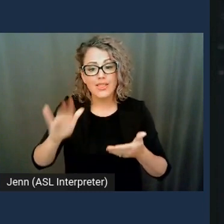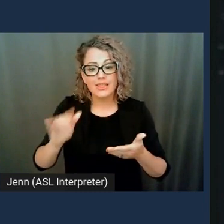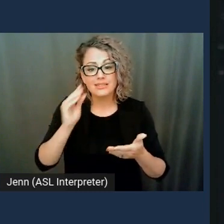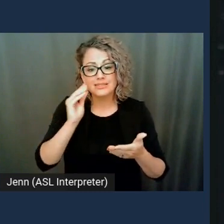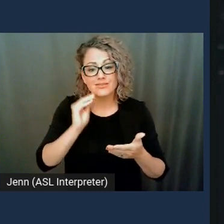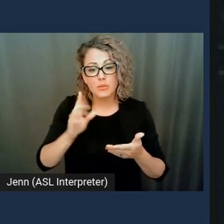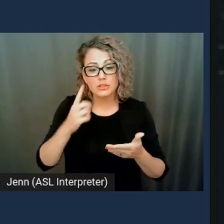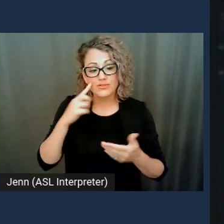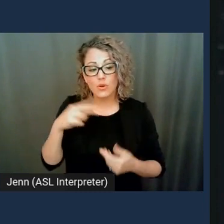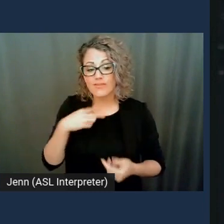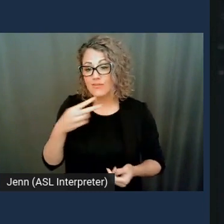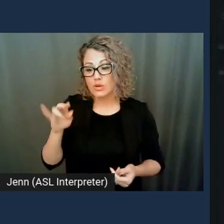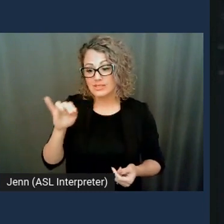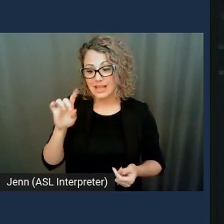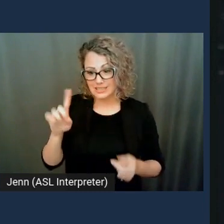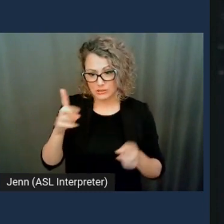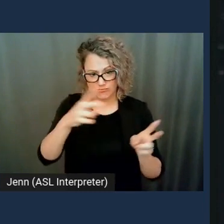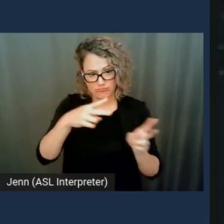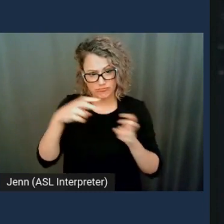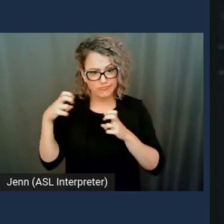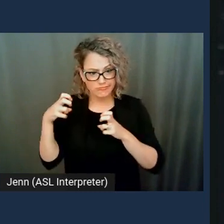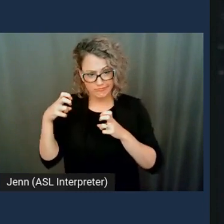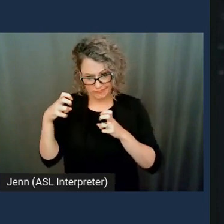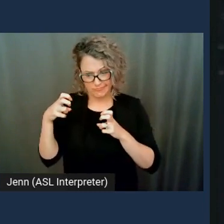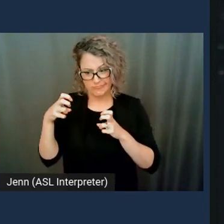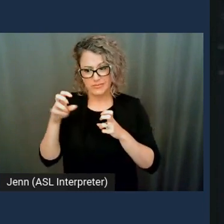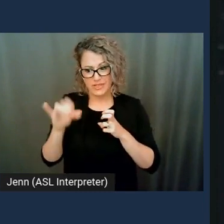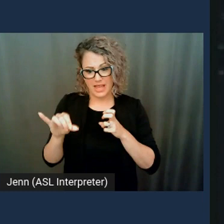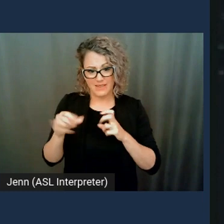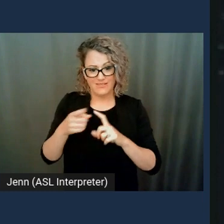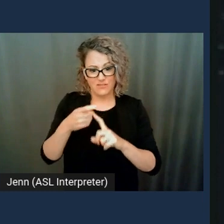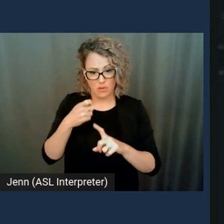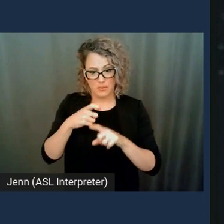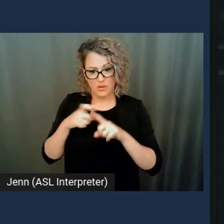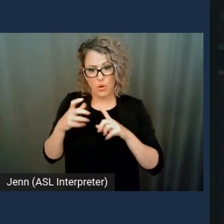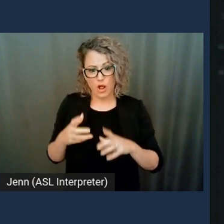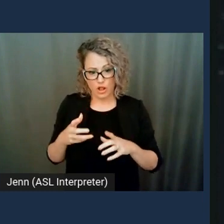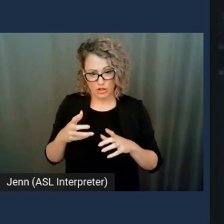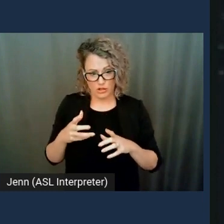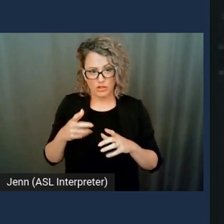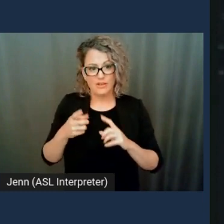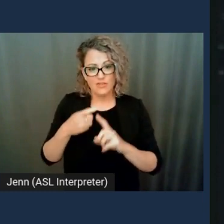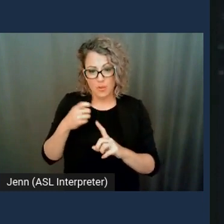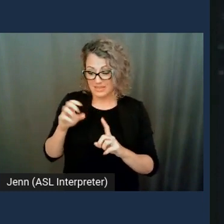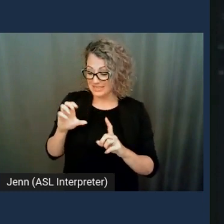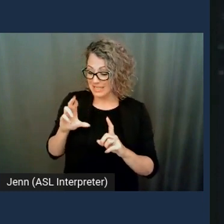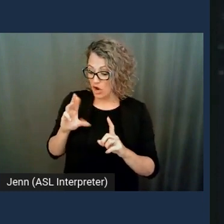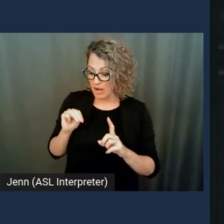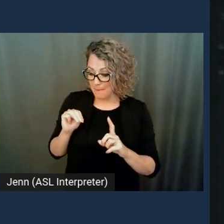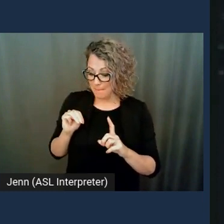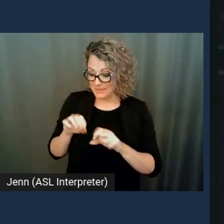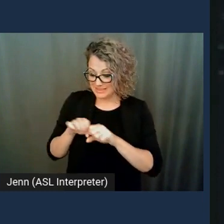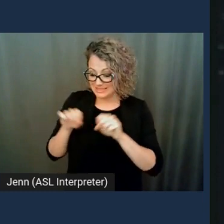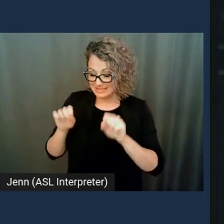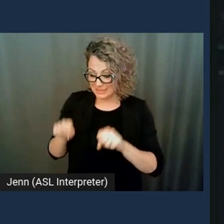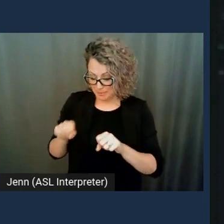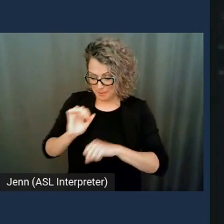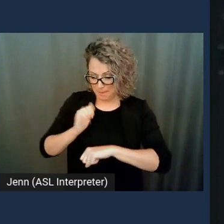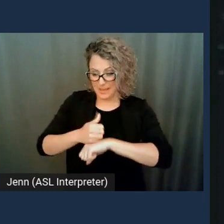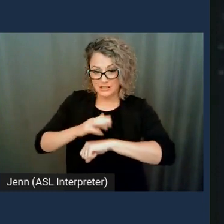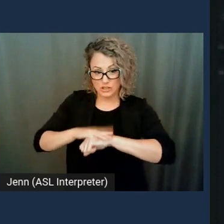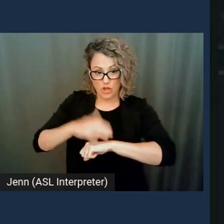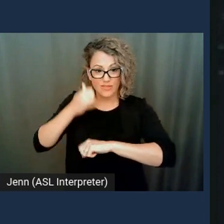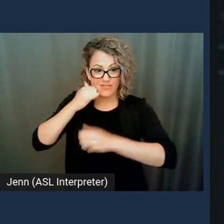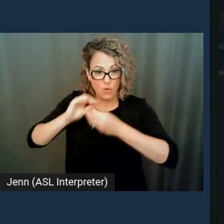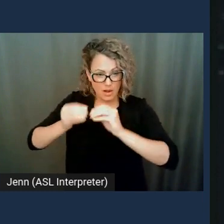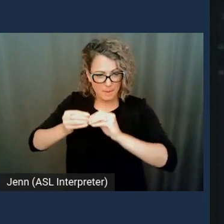you can pull a unique customer identifier of the caller from the CRM system based on their phone number or account